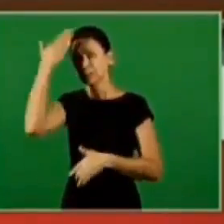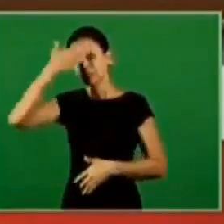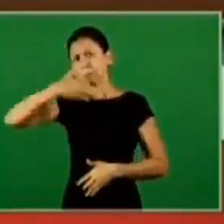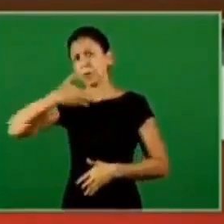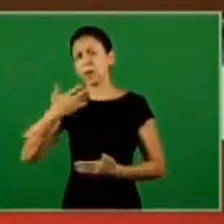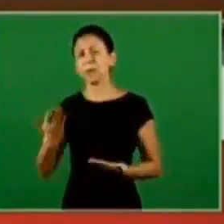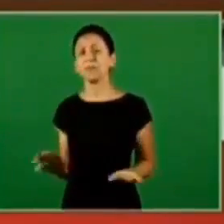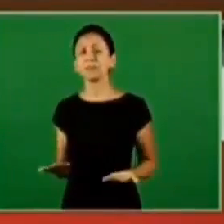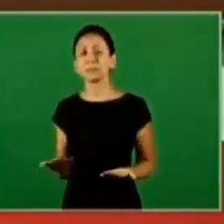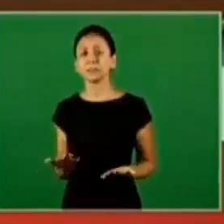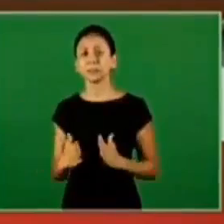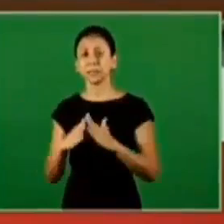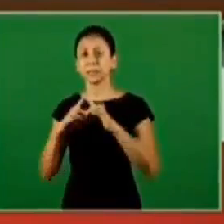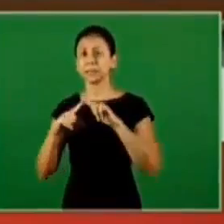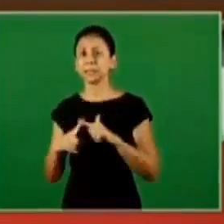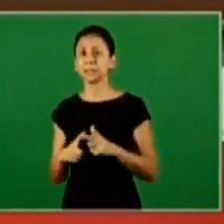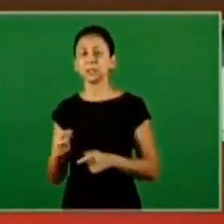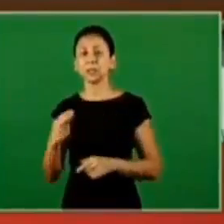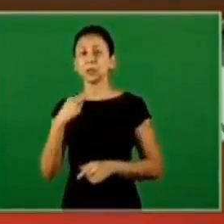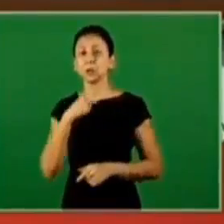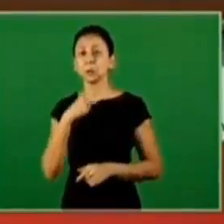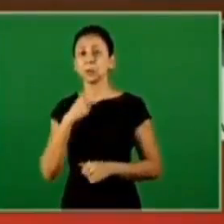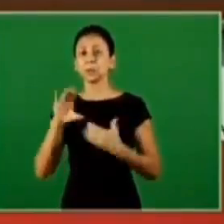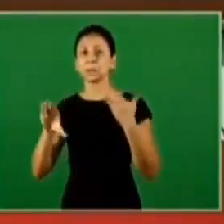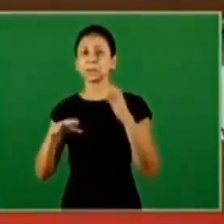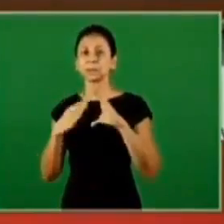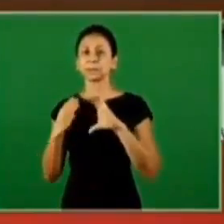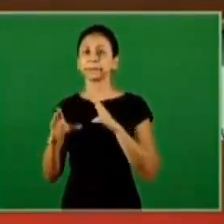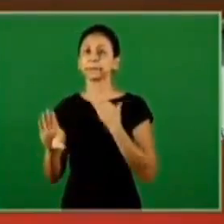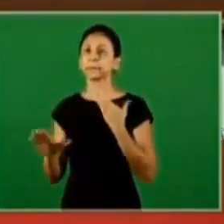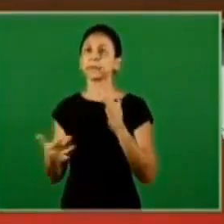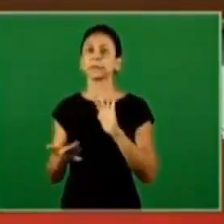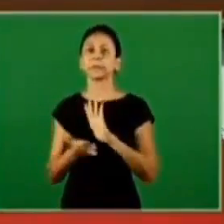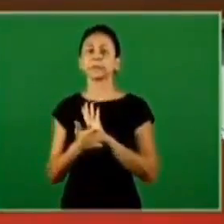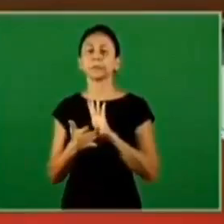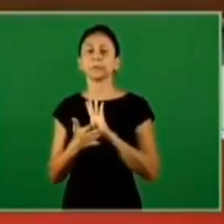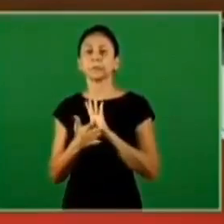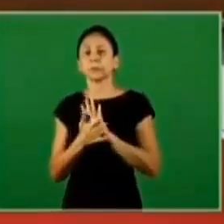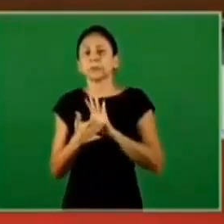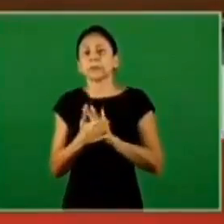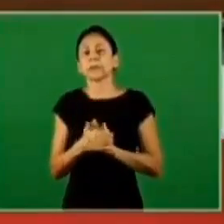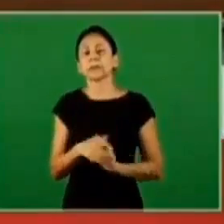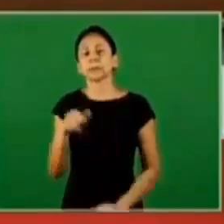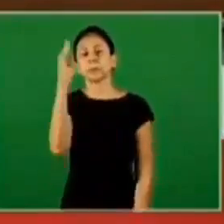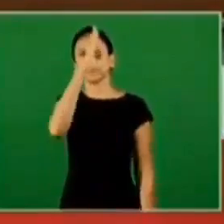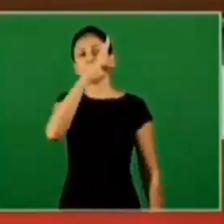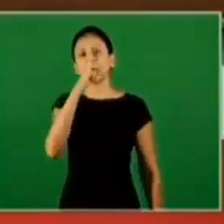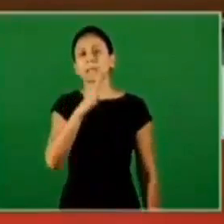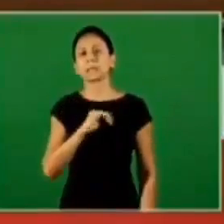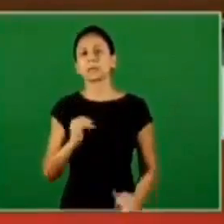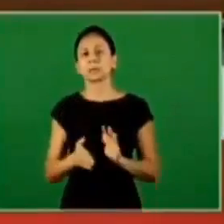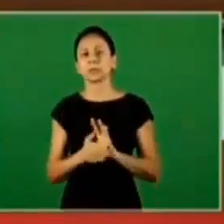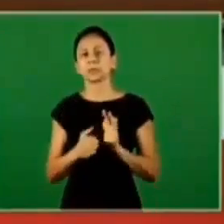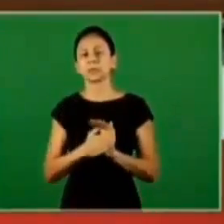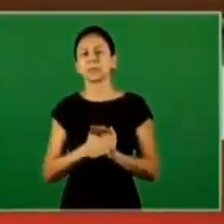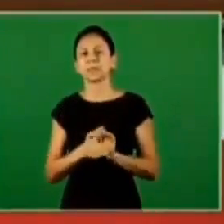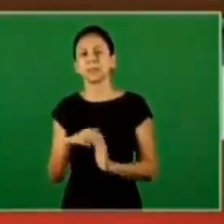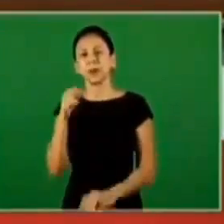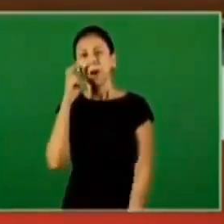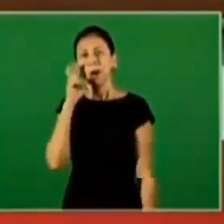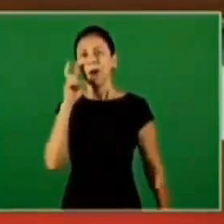trials. We cannot sing a song, the Brazil. Brazil is singing the song of their